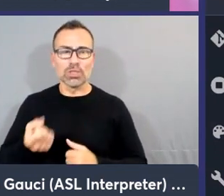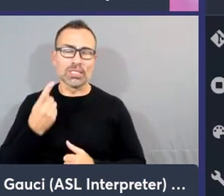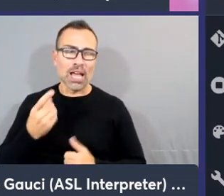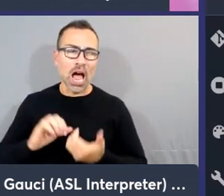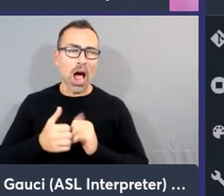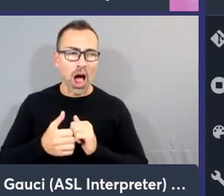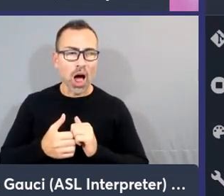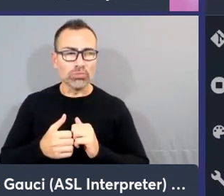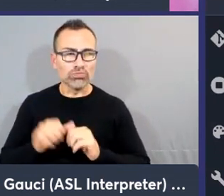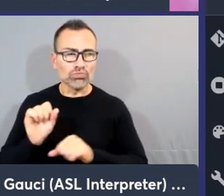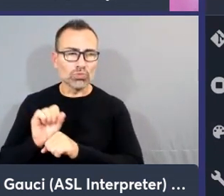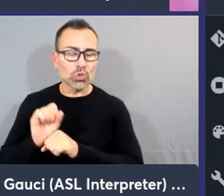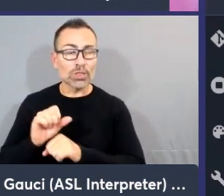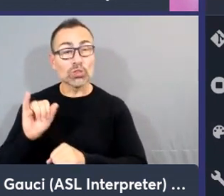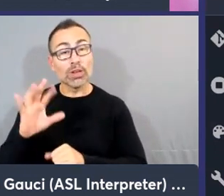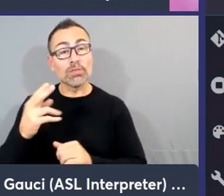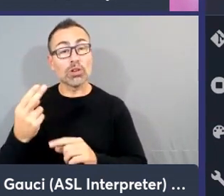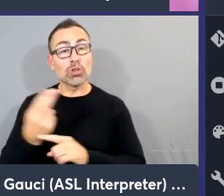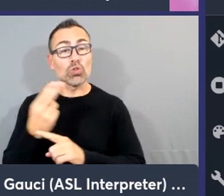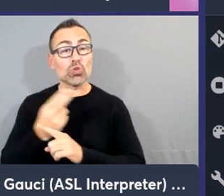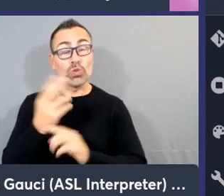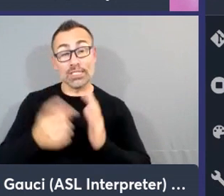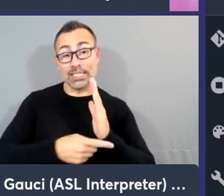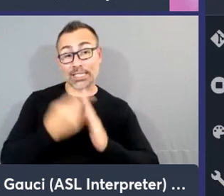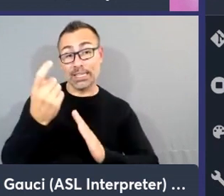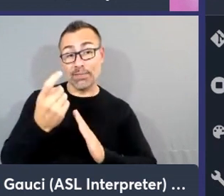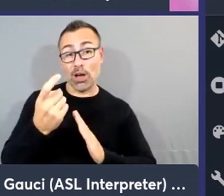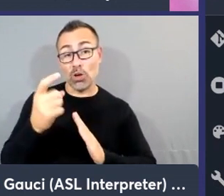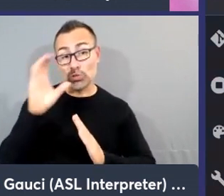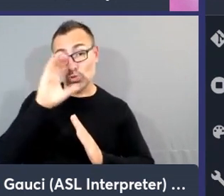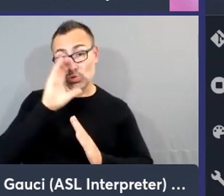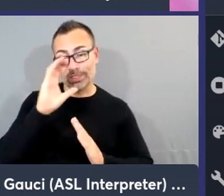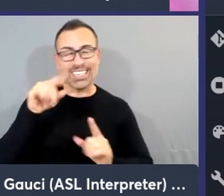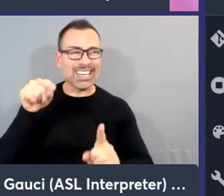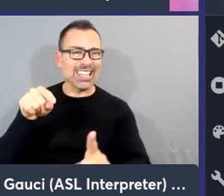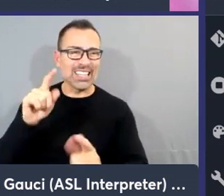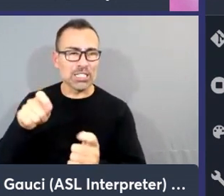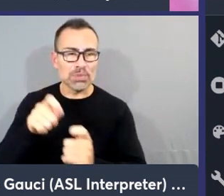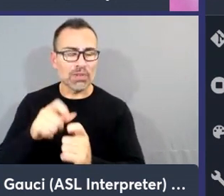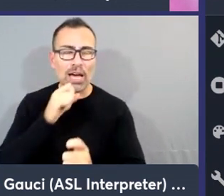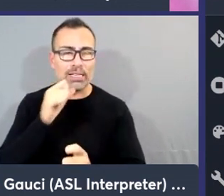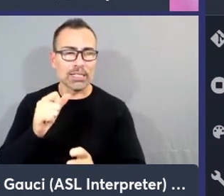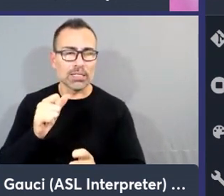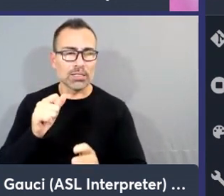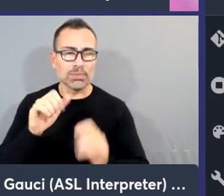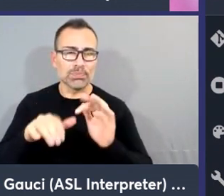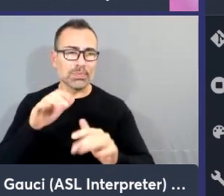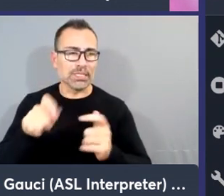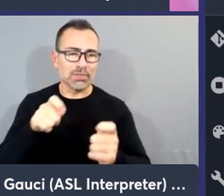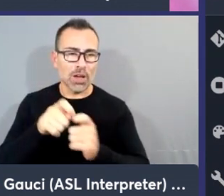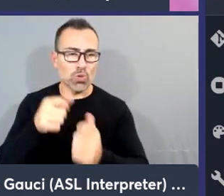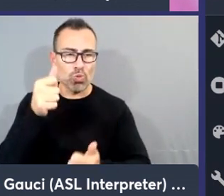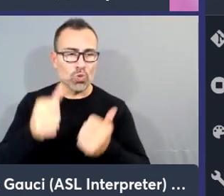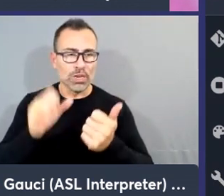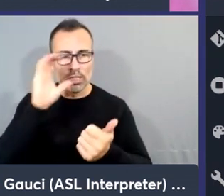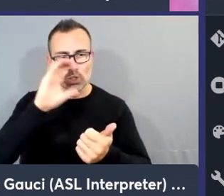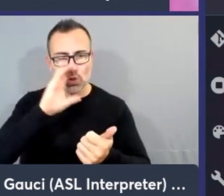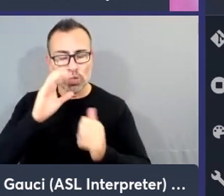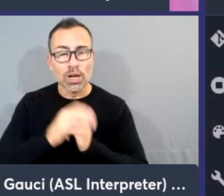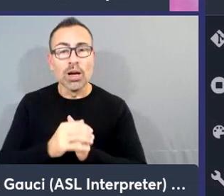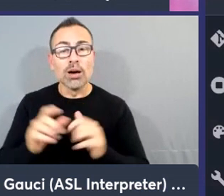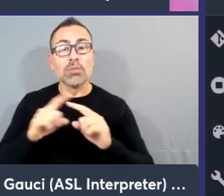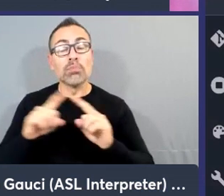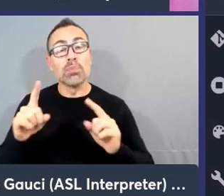the default search strategy, which is, I mean, in this particular case, I did not specify a search strategy. So by default, I'm actually picking